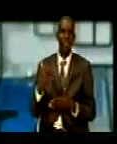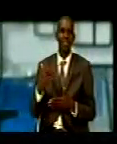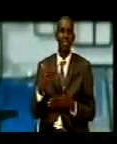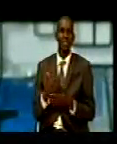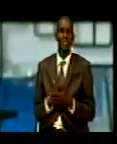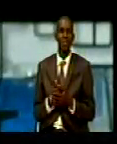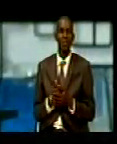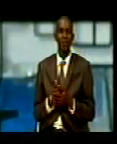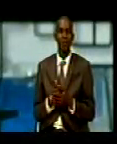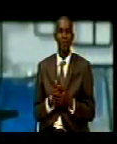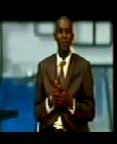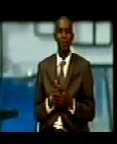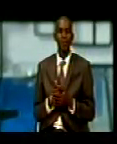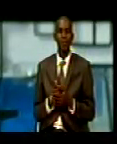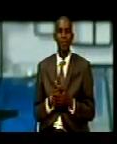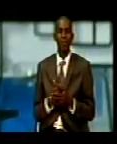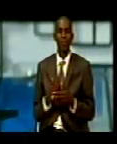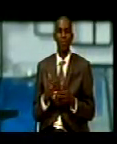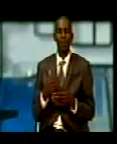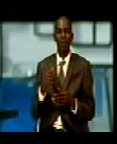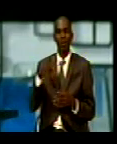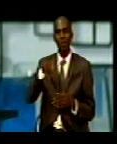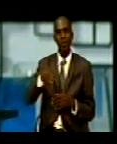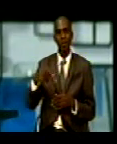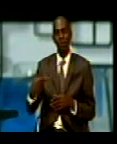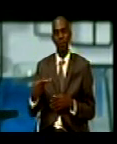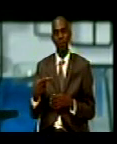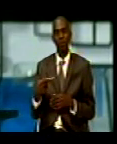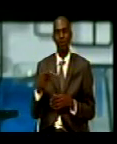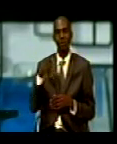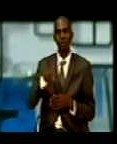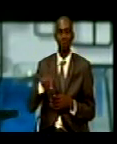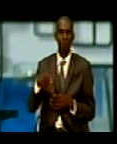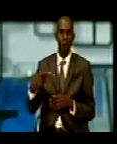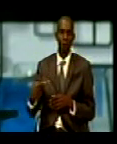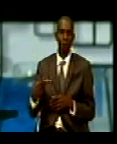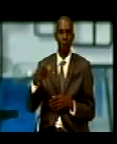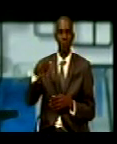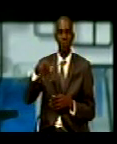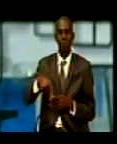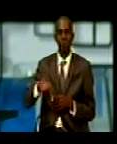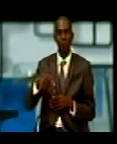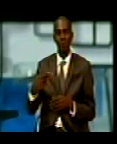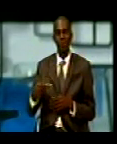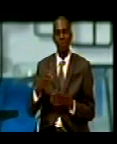River State Live. River State Live.